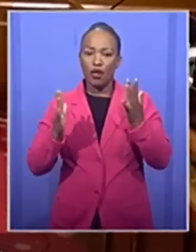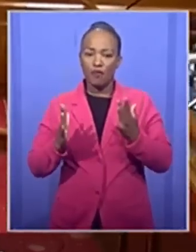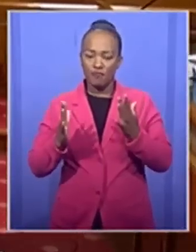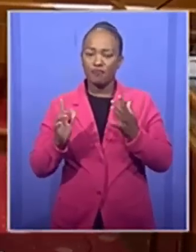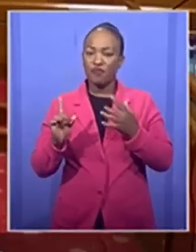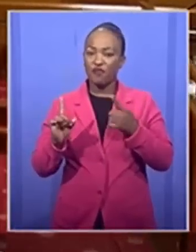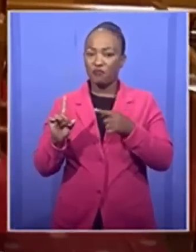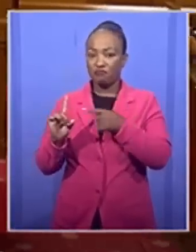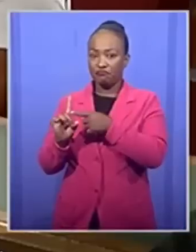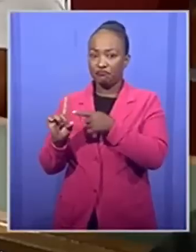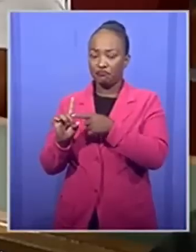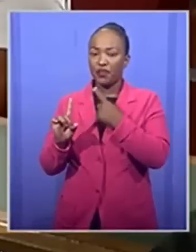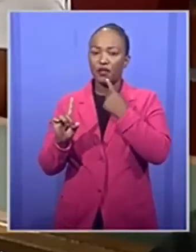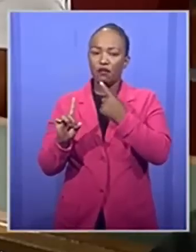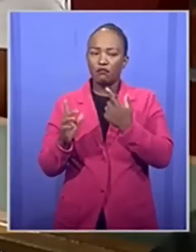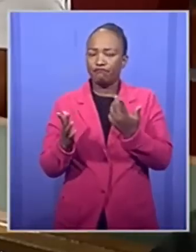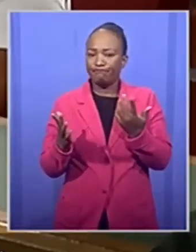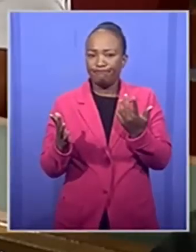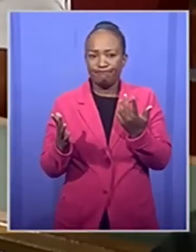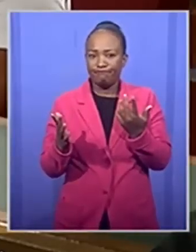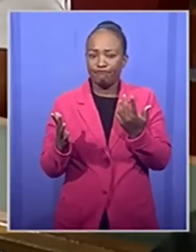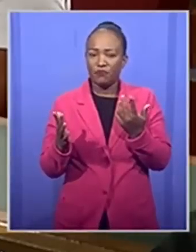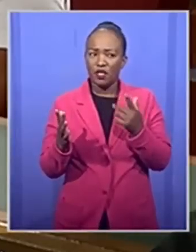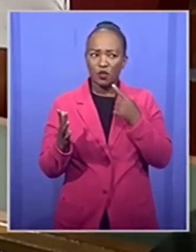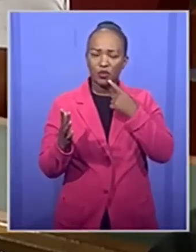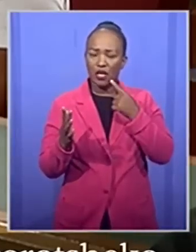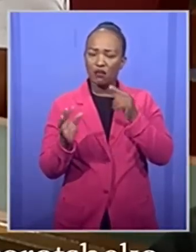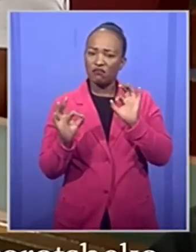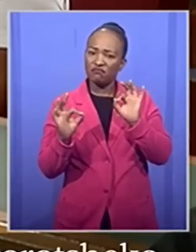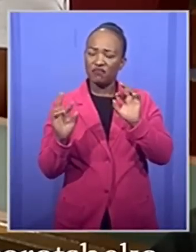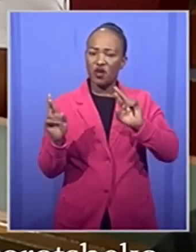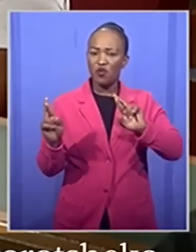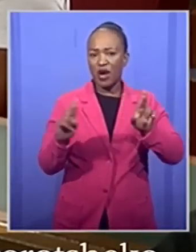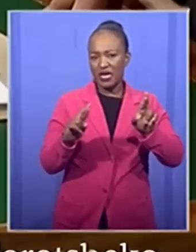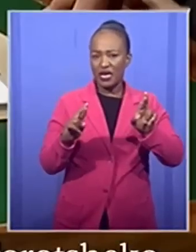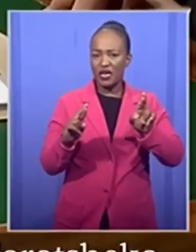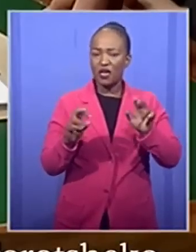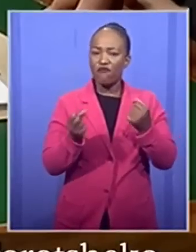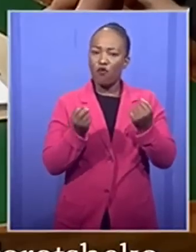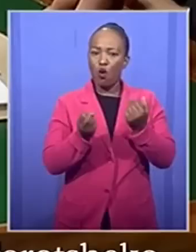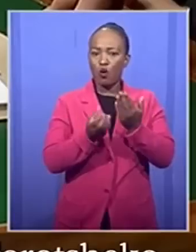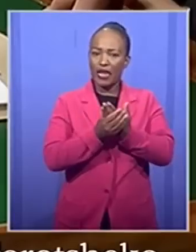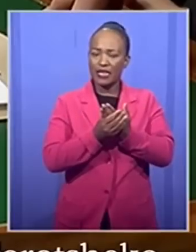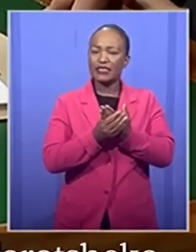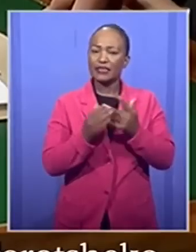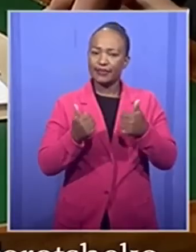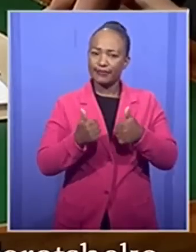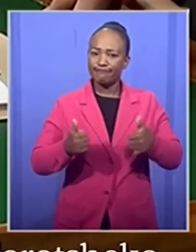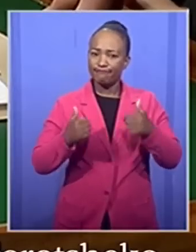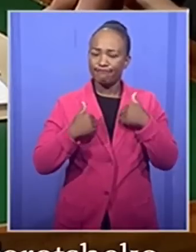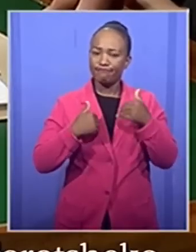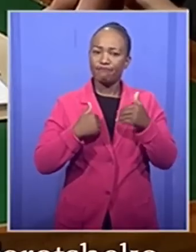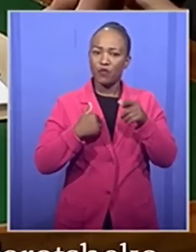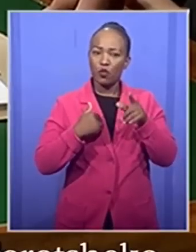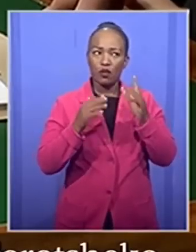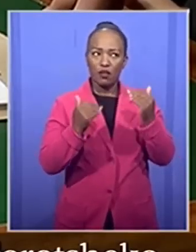lekgotla hore le ka se netefatse hore le malala a laotswe bakeng sa hore nyewe e dule ka ha ba tla leba lekgotleng le